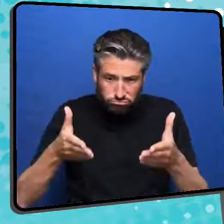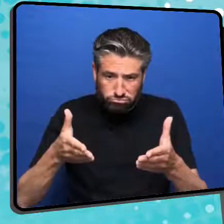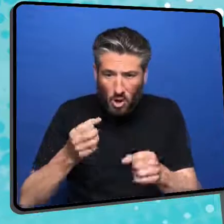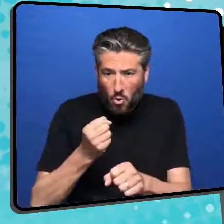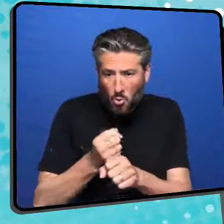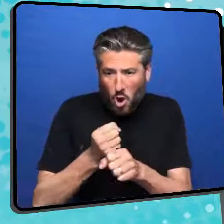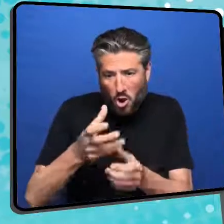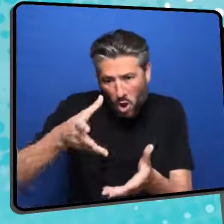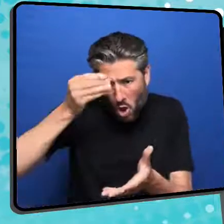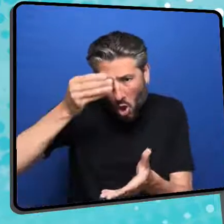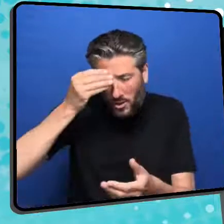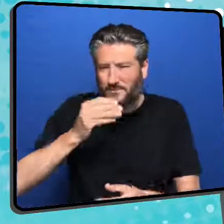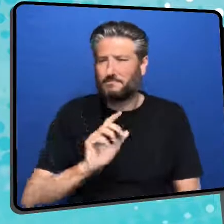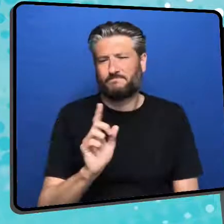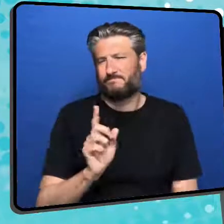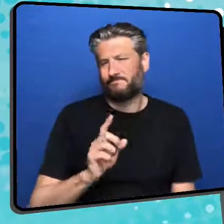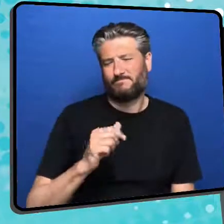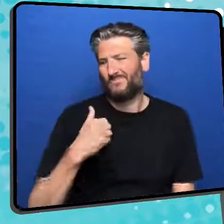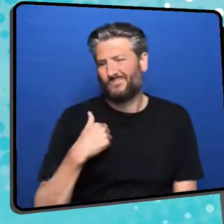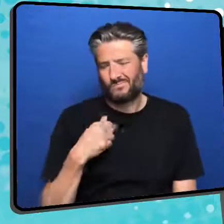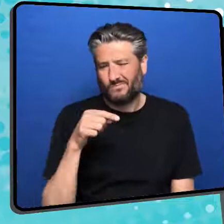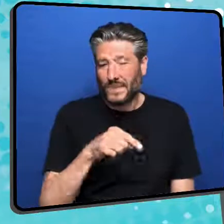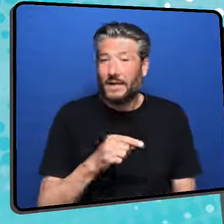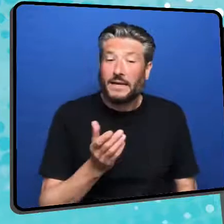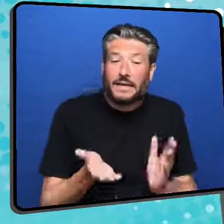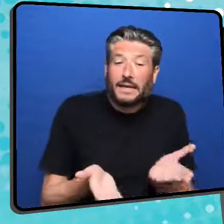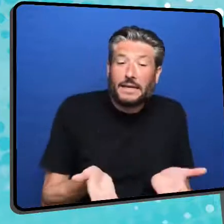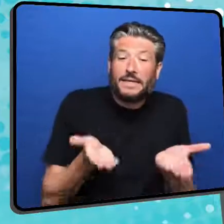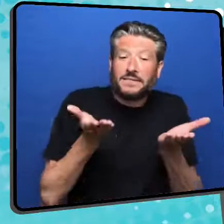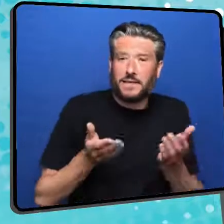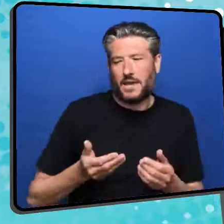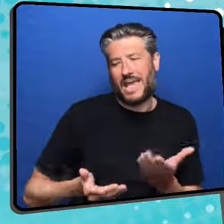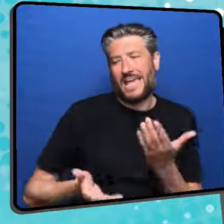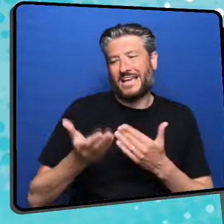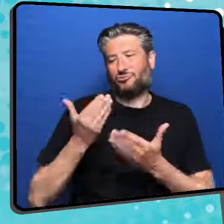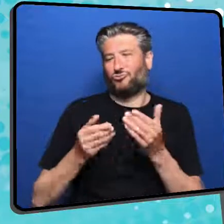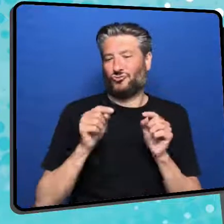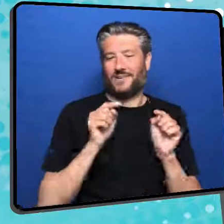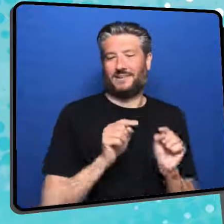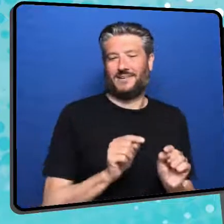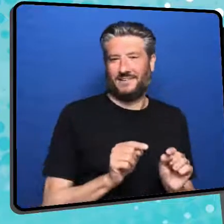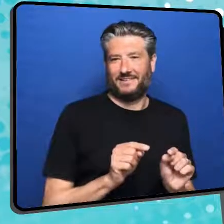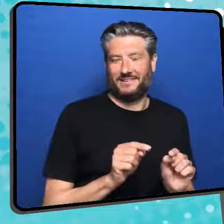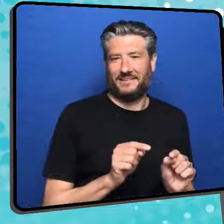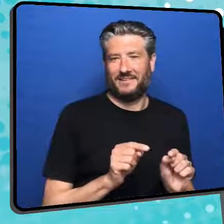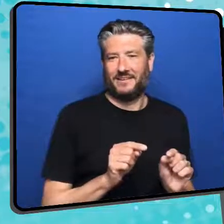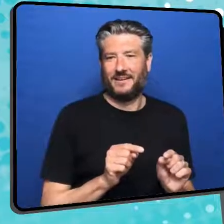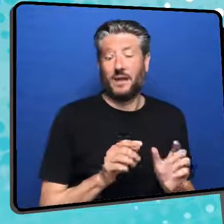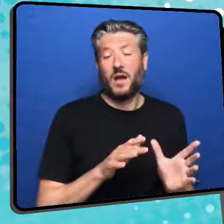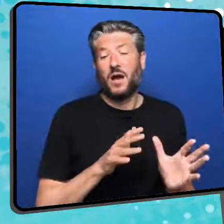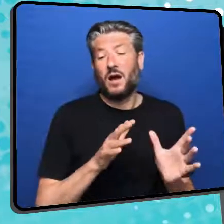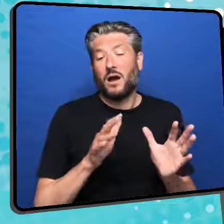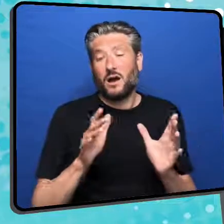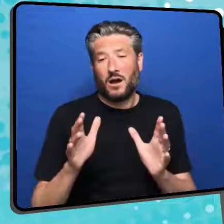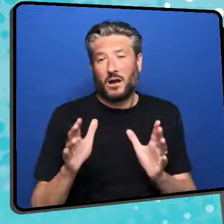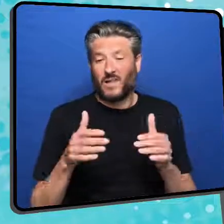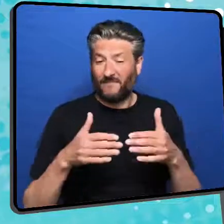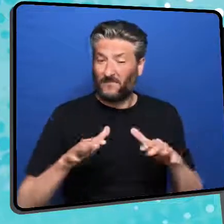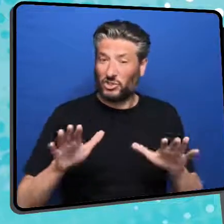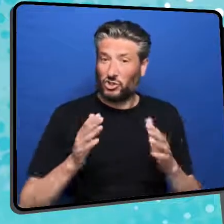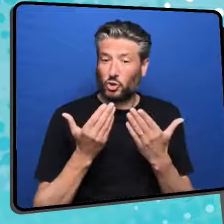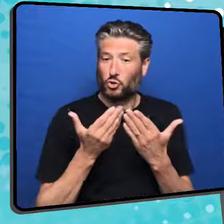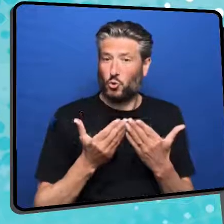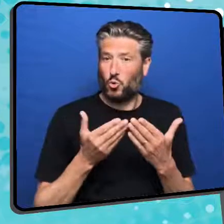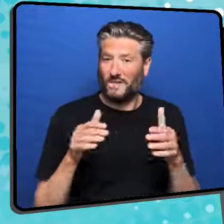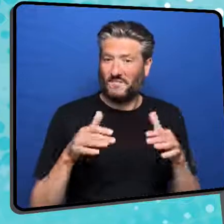finishing my bachelor degree in history, I really was not really keen on going into the Masters of History because I didn't really